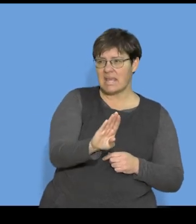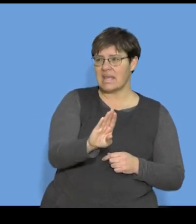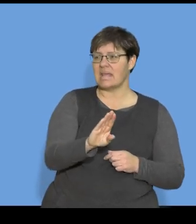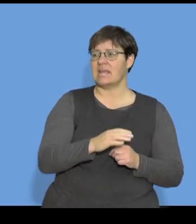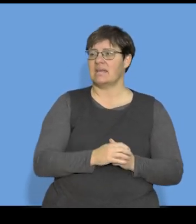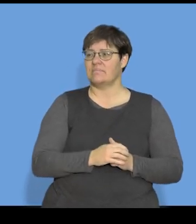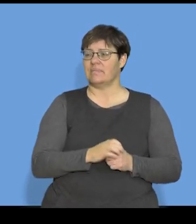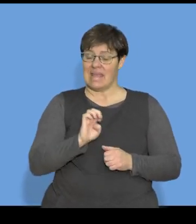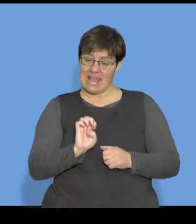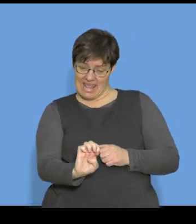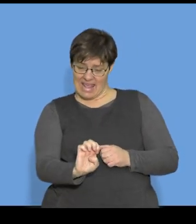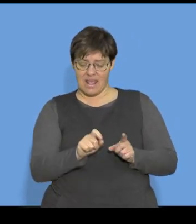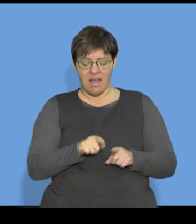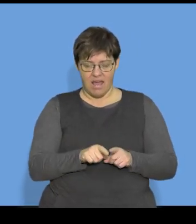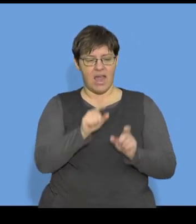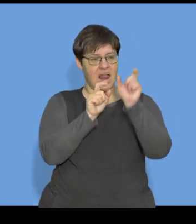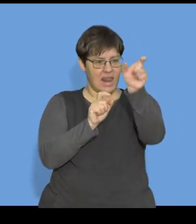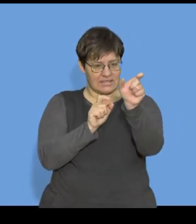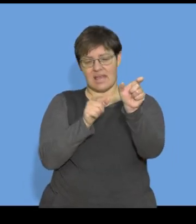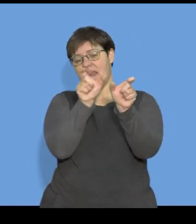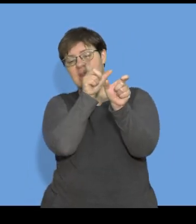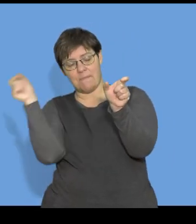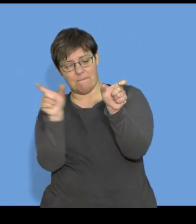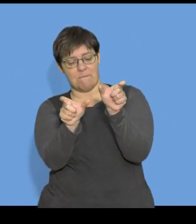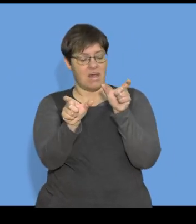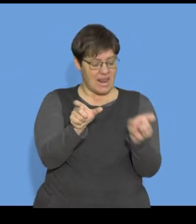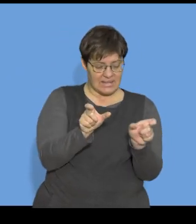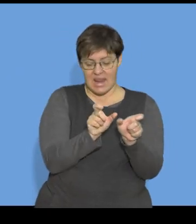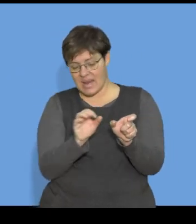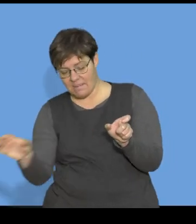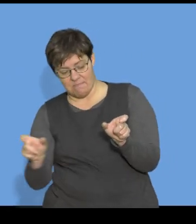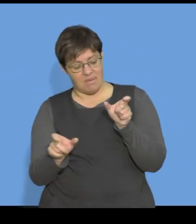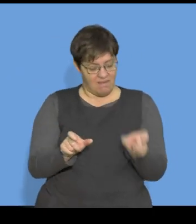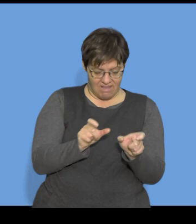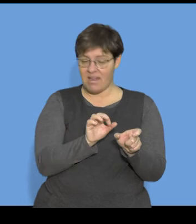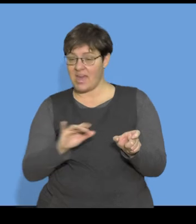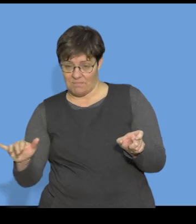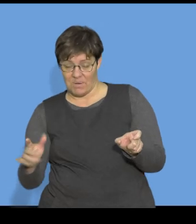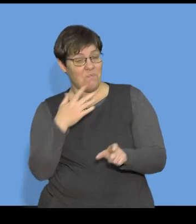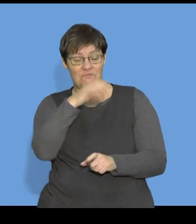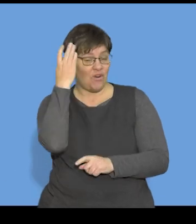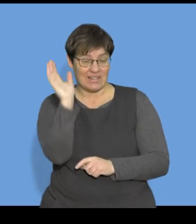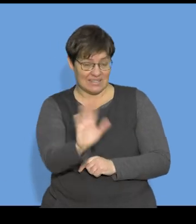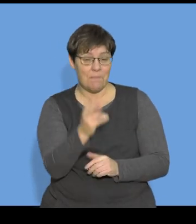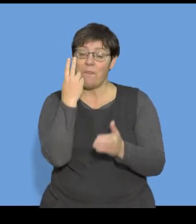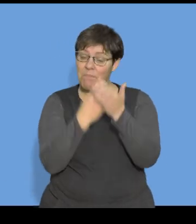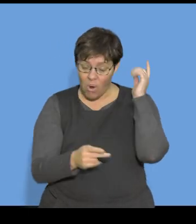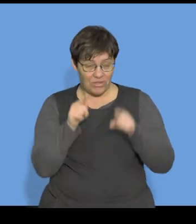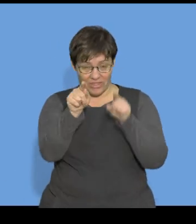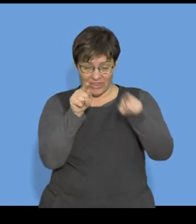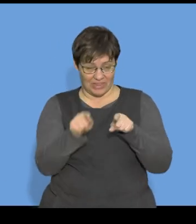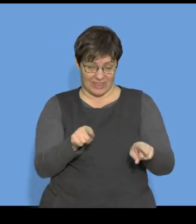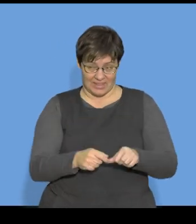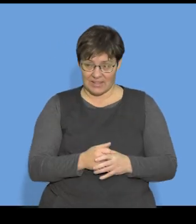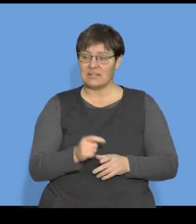for a letter and the name. Letter and the name. Be careful not to forget to write both if the